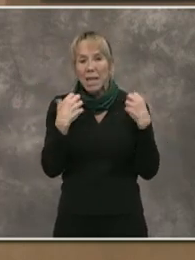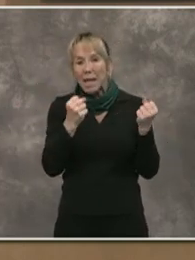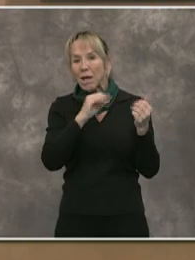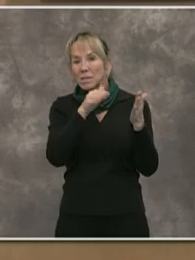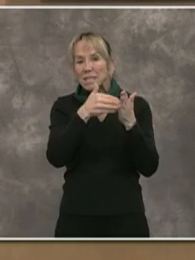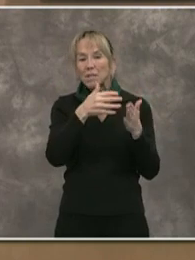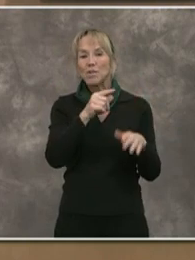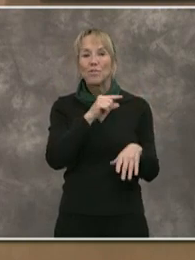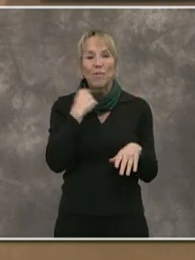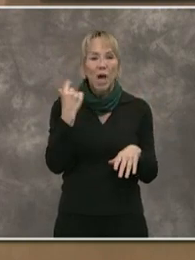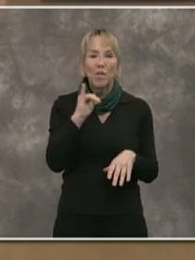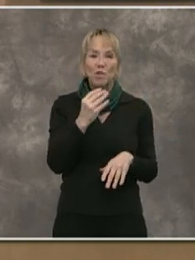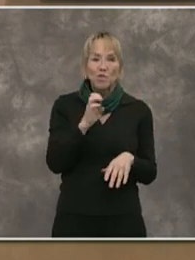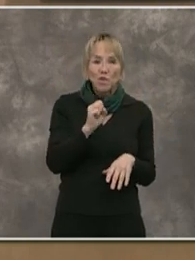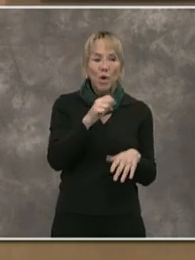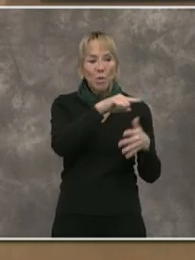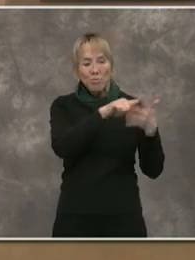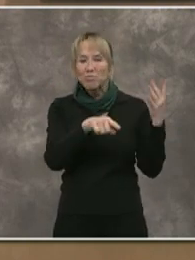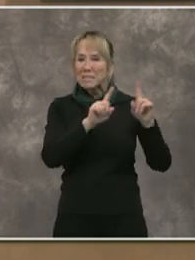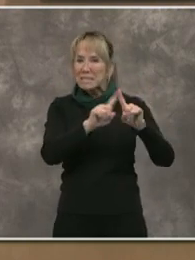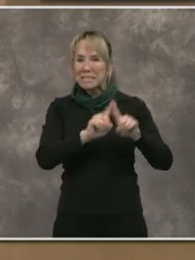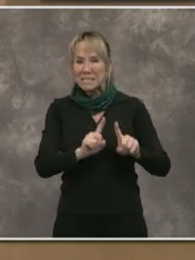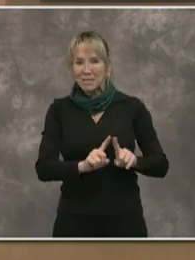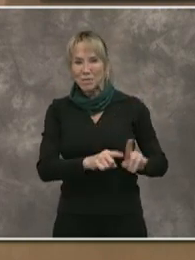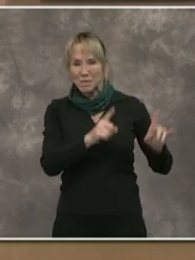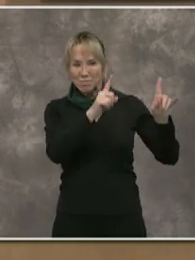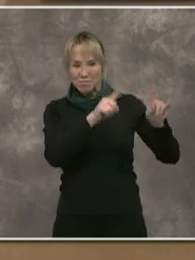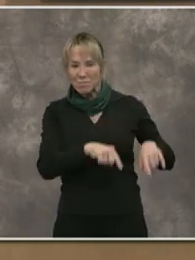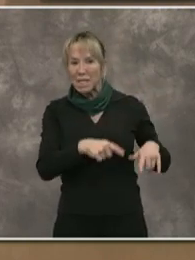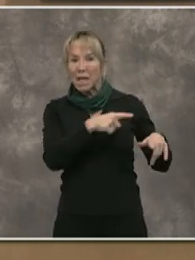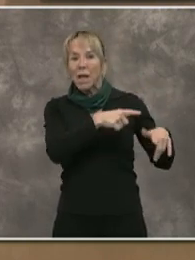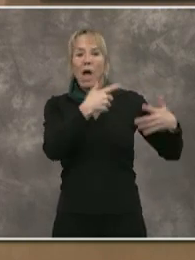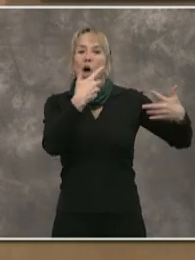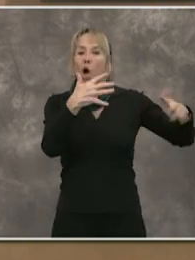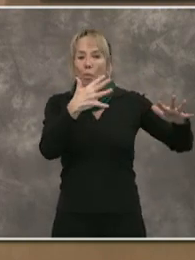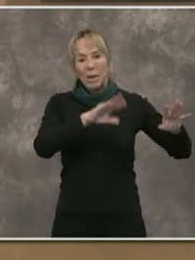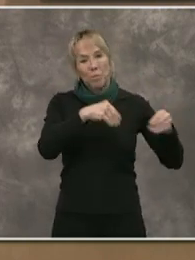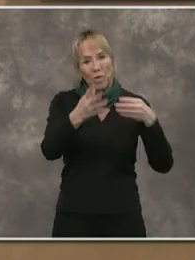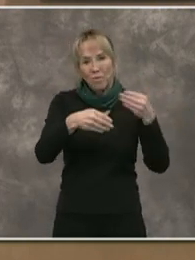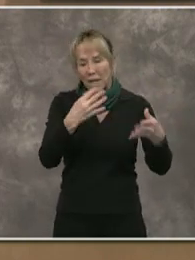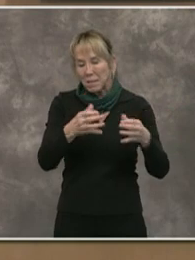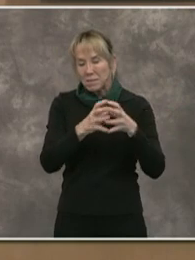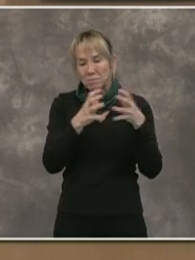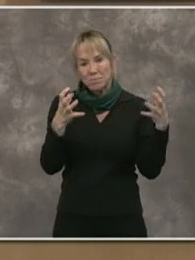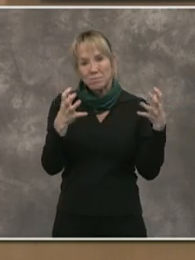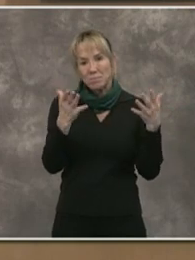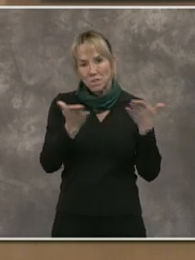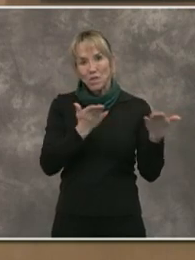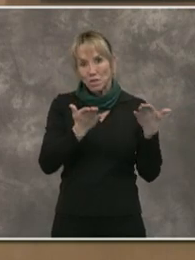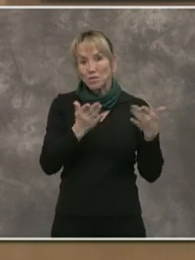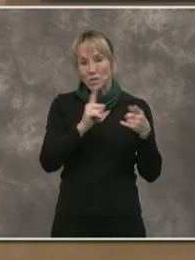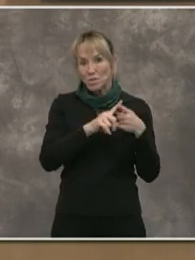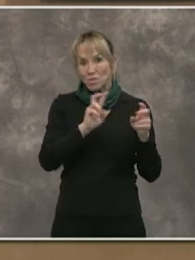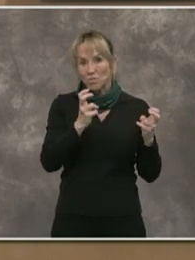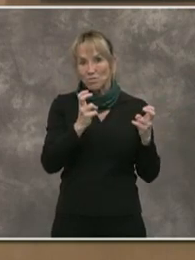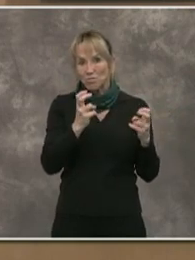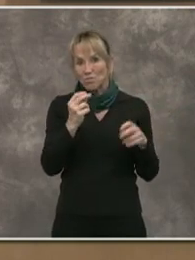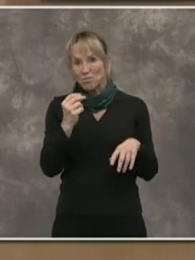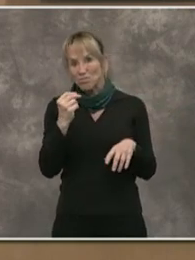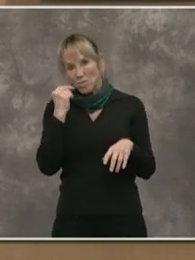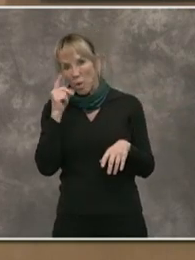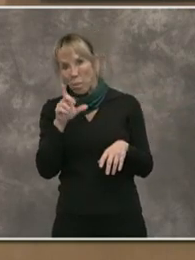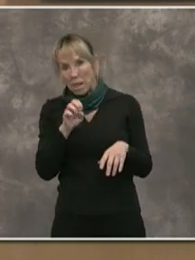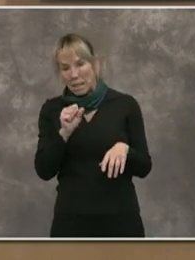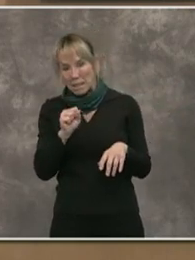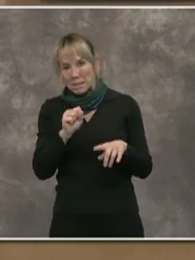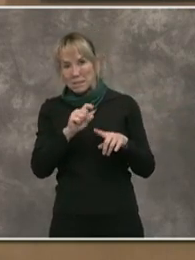Diego, providers that do a lot of work already to provide services to the homeless. We know that they are prioritizing it, but again, the